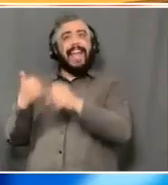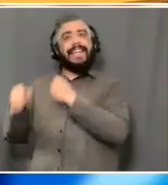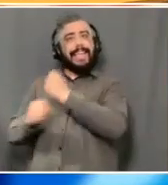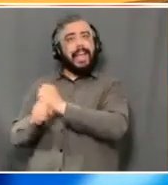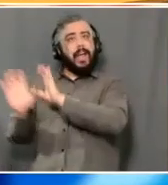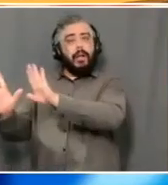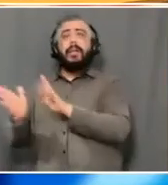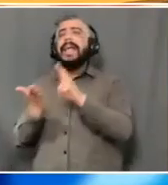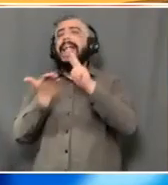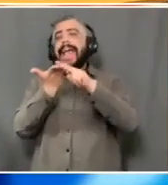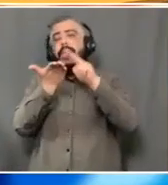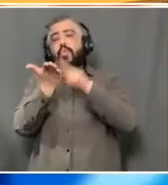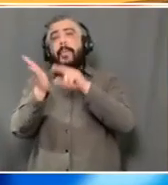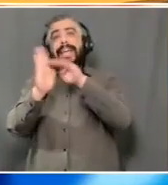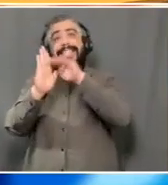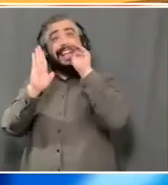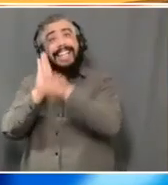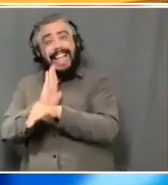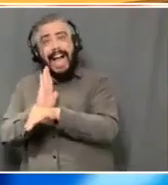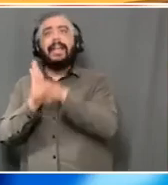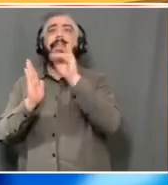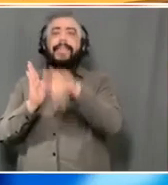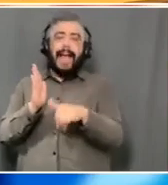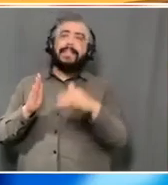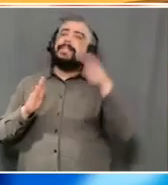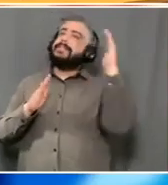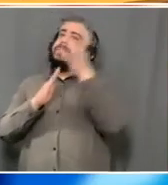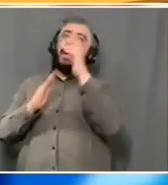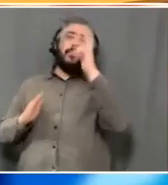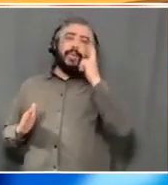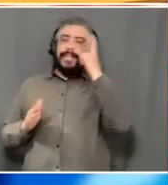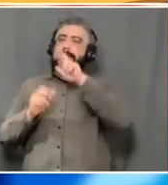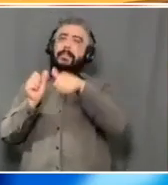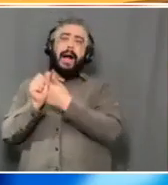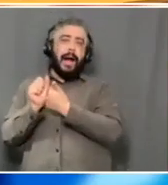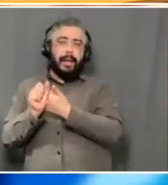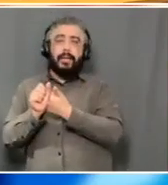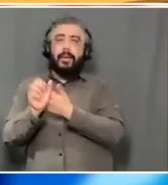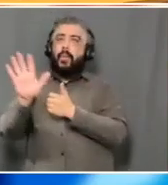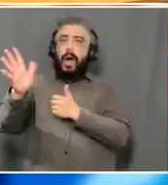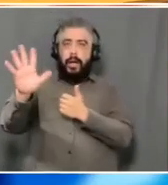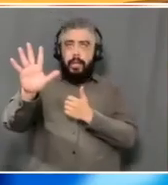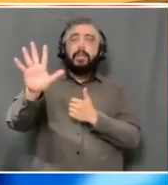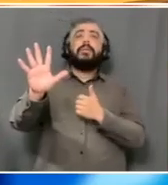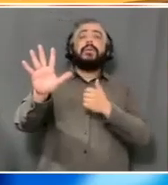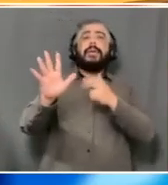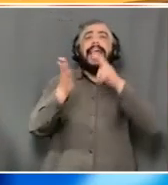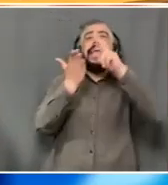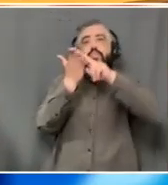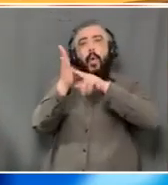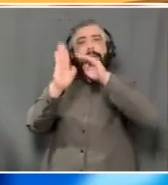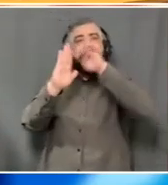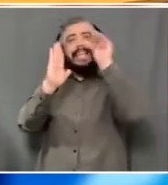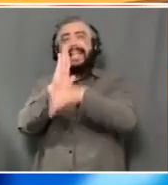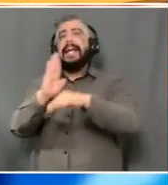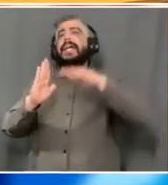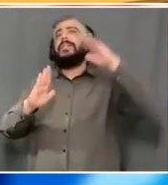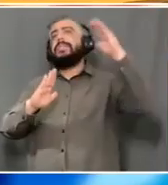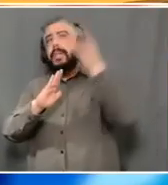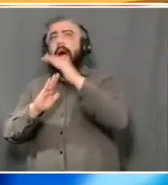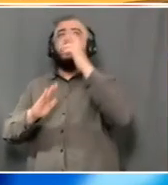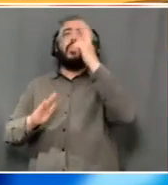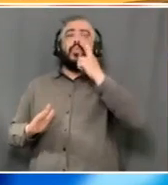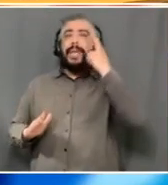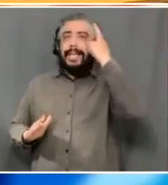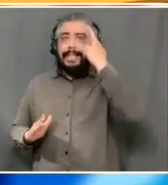Enrollment decline is the primary driver, and what we see is that enrollment decline is the most substantial at